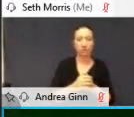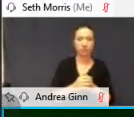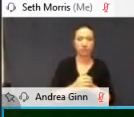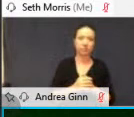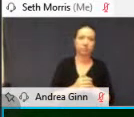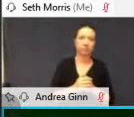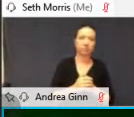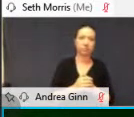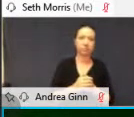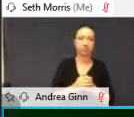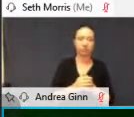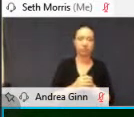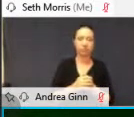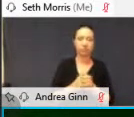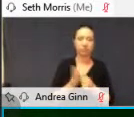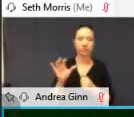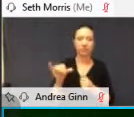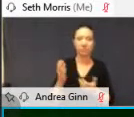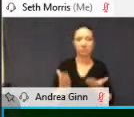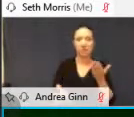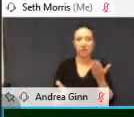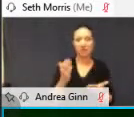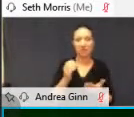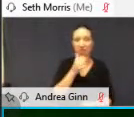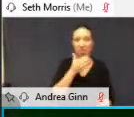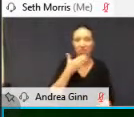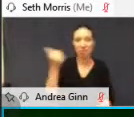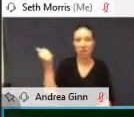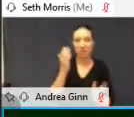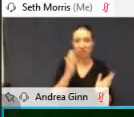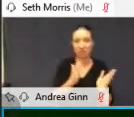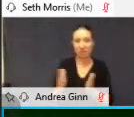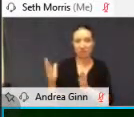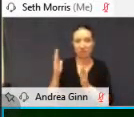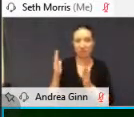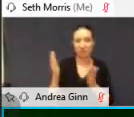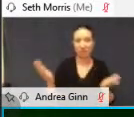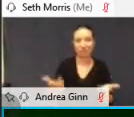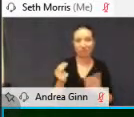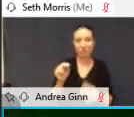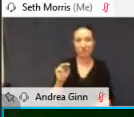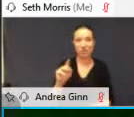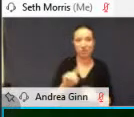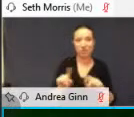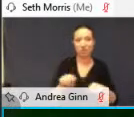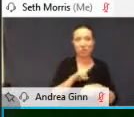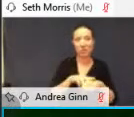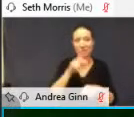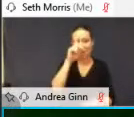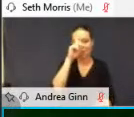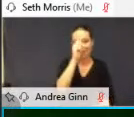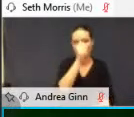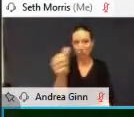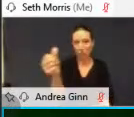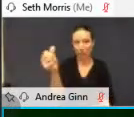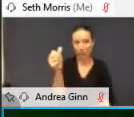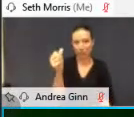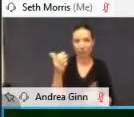may not be the best plan for New Mexico, but that, of course, is up to you. Next slide.